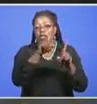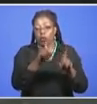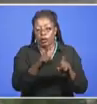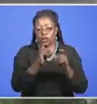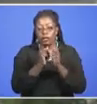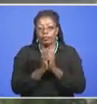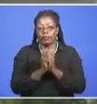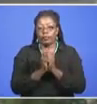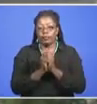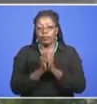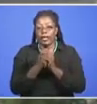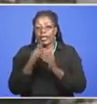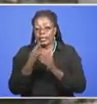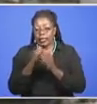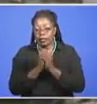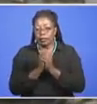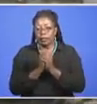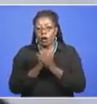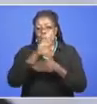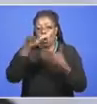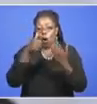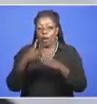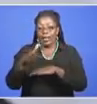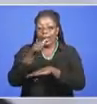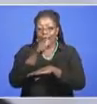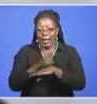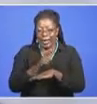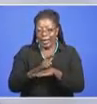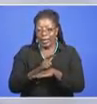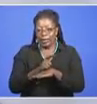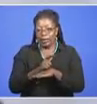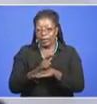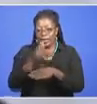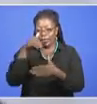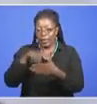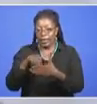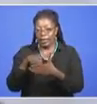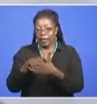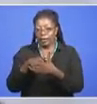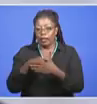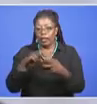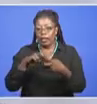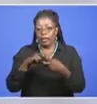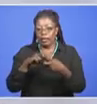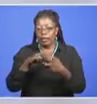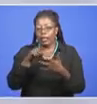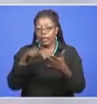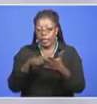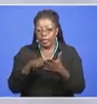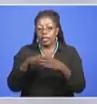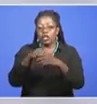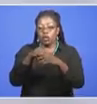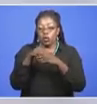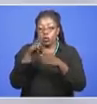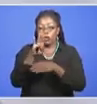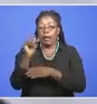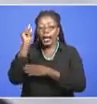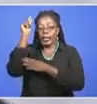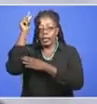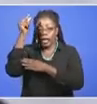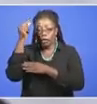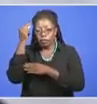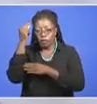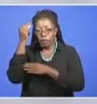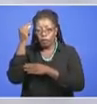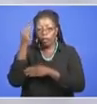all of the land that's involved with this matter is owned by the government.